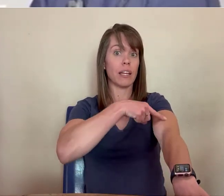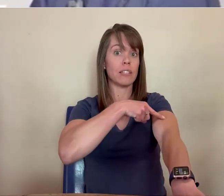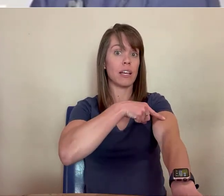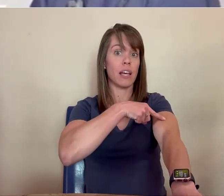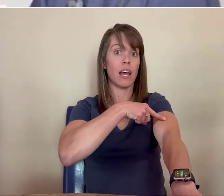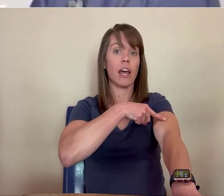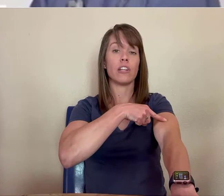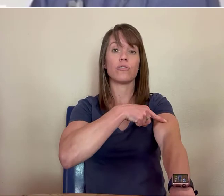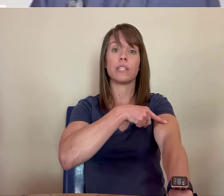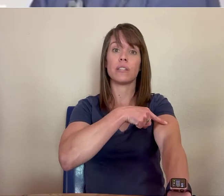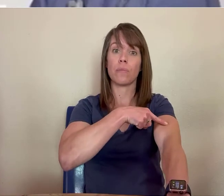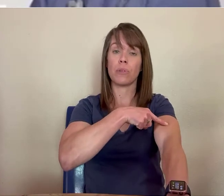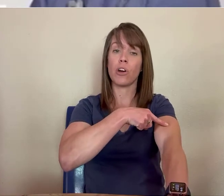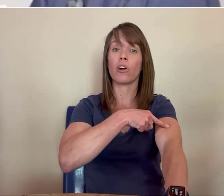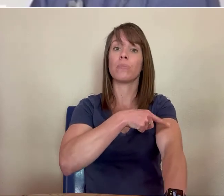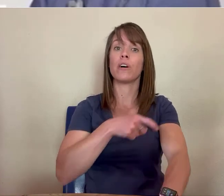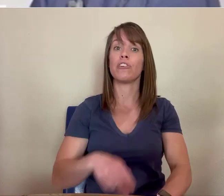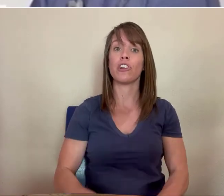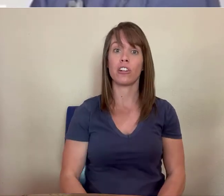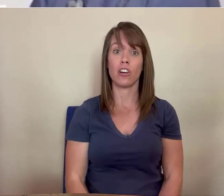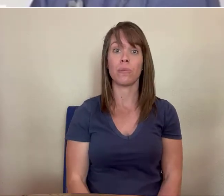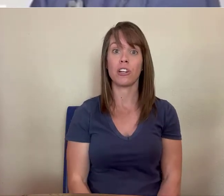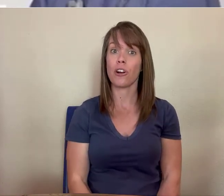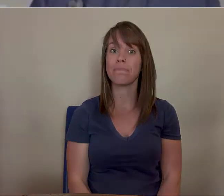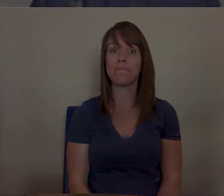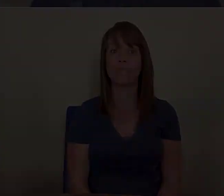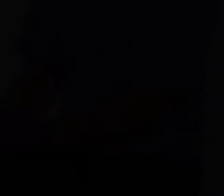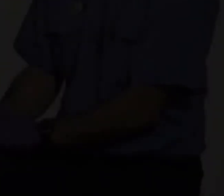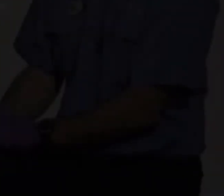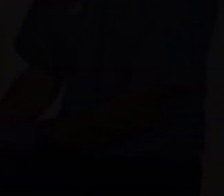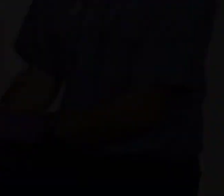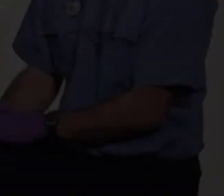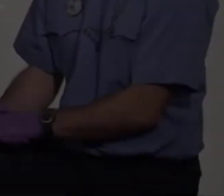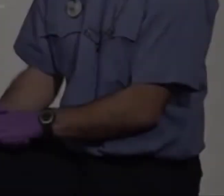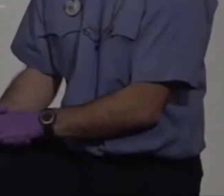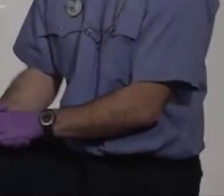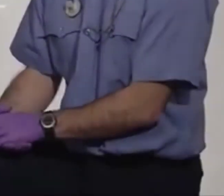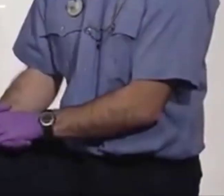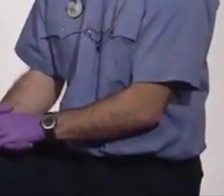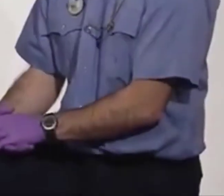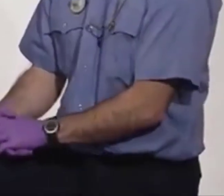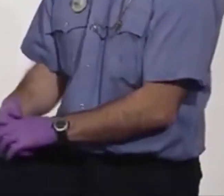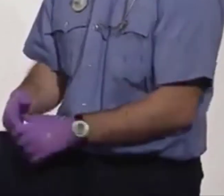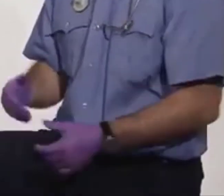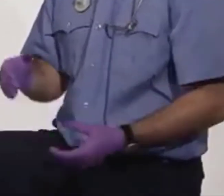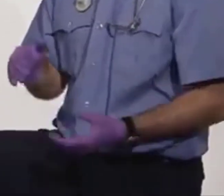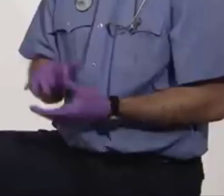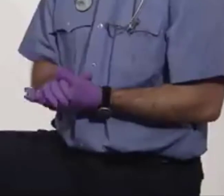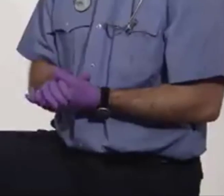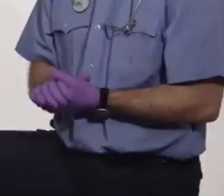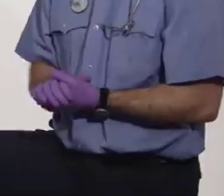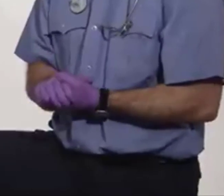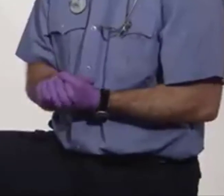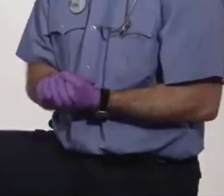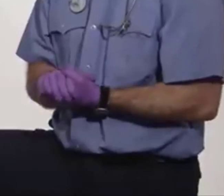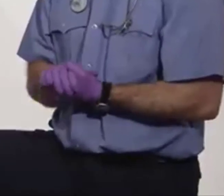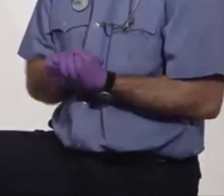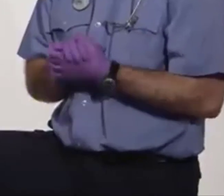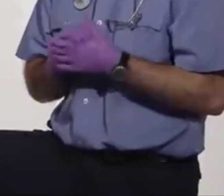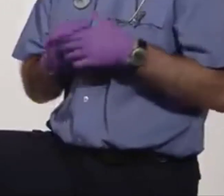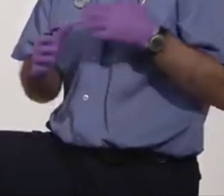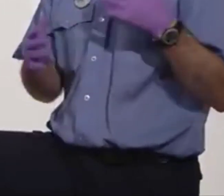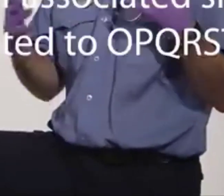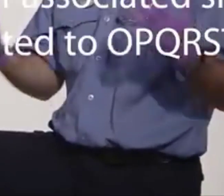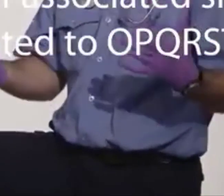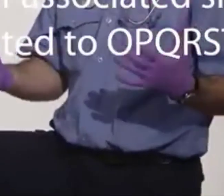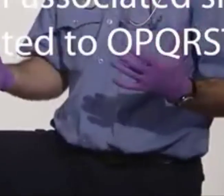dominant hand and trace it up the arm of your non-dominant arm. Okay. So, and then after